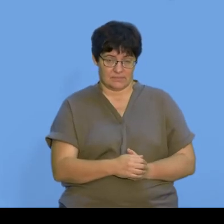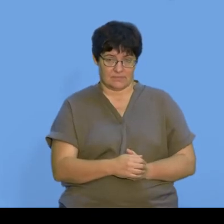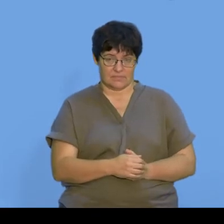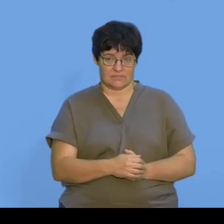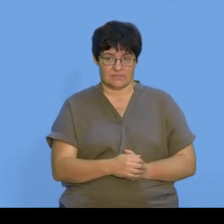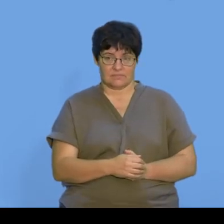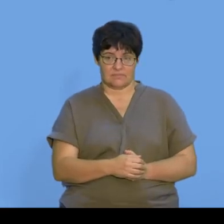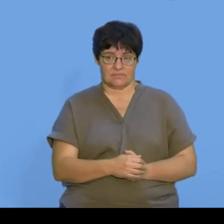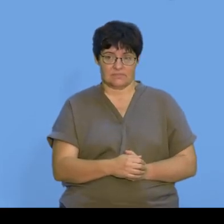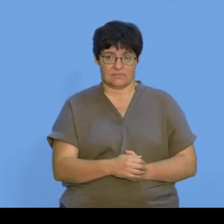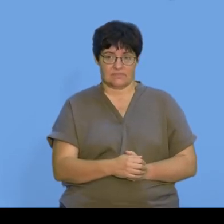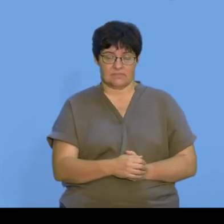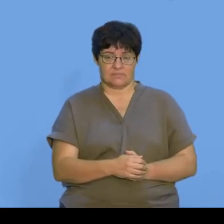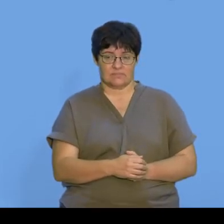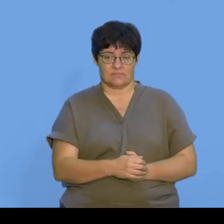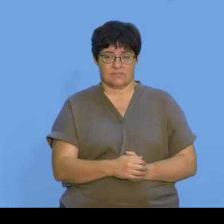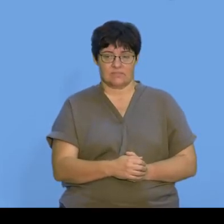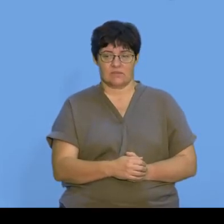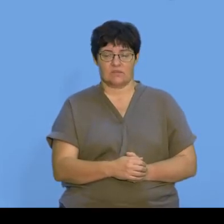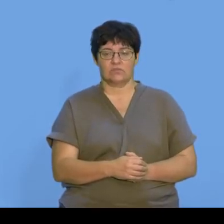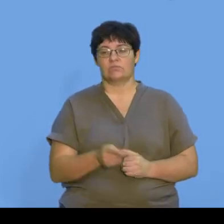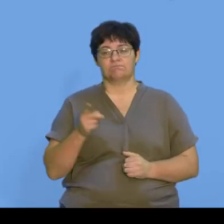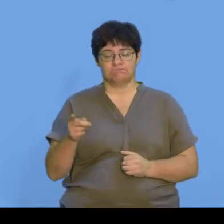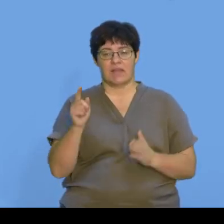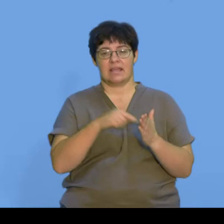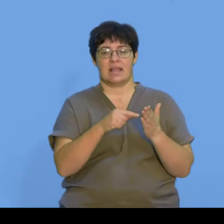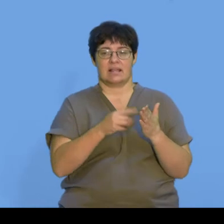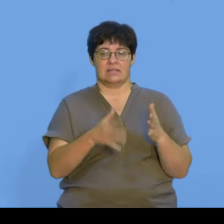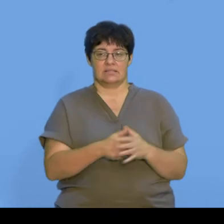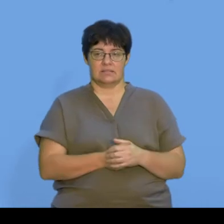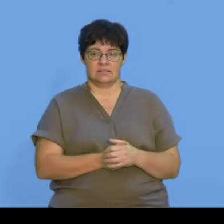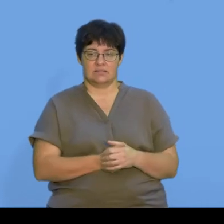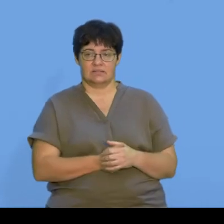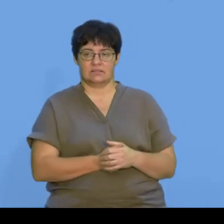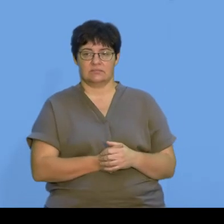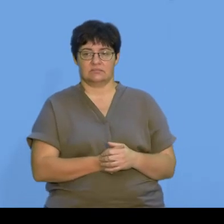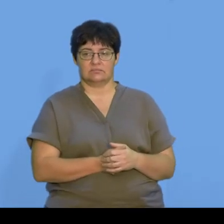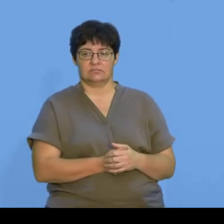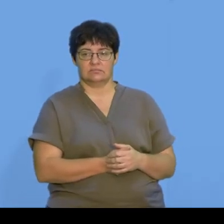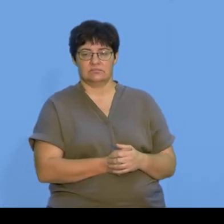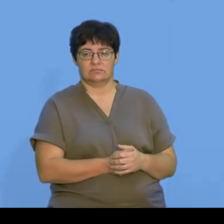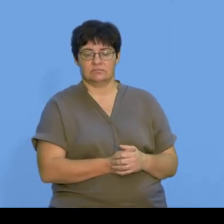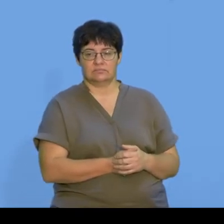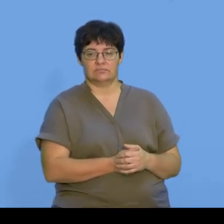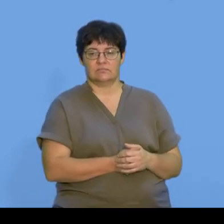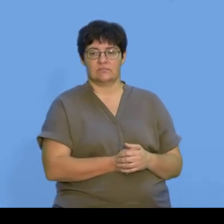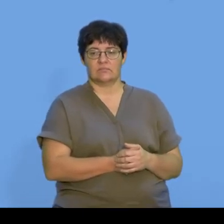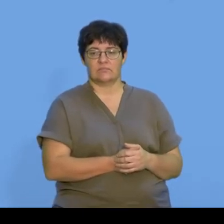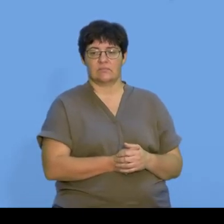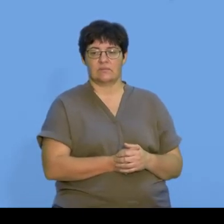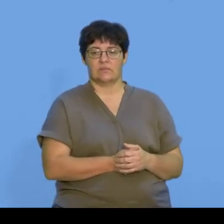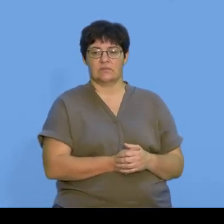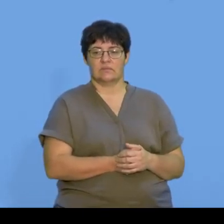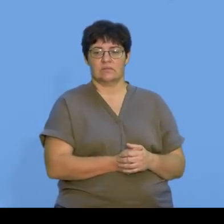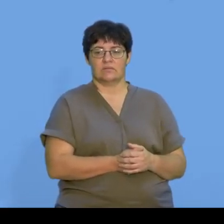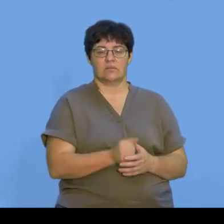is present in sulfuric acid, okay. So if we go to our calculator, what do we have here? We've